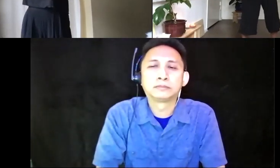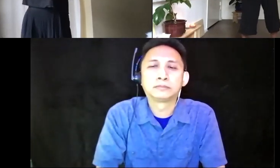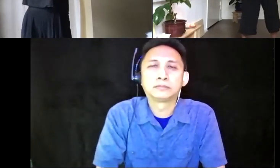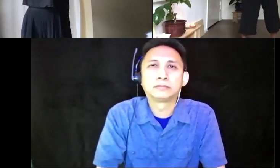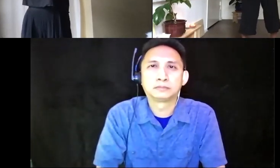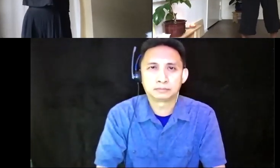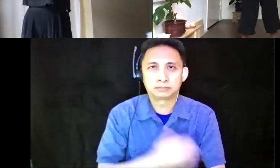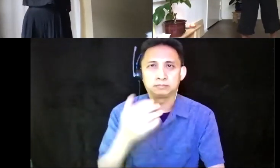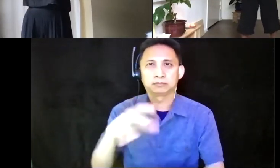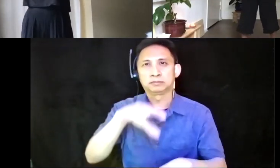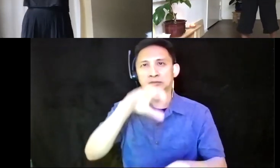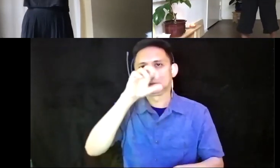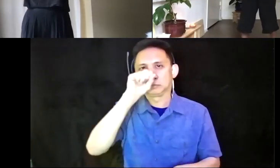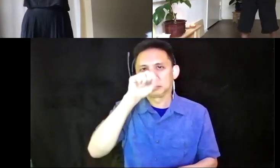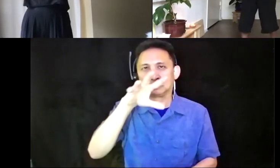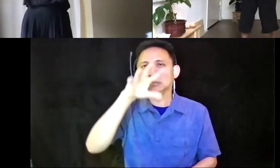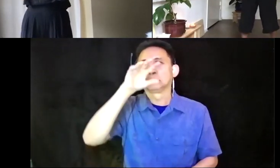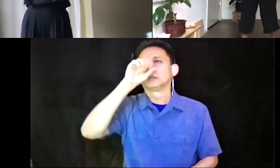In,